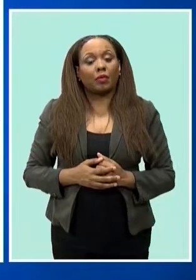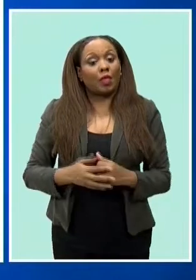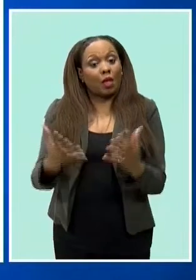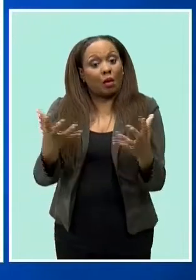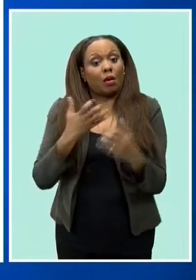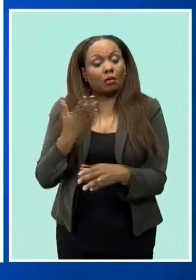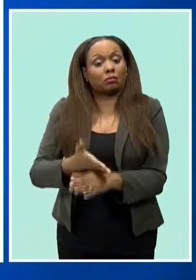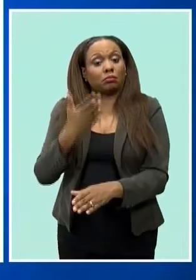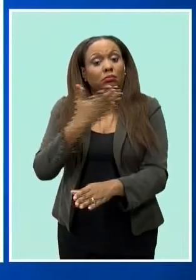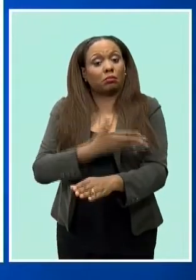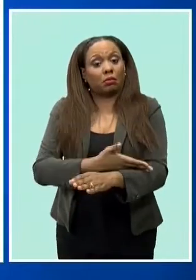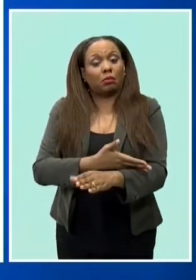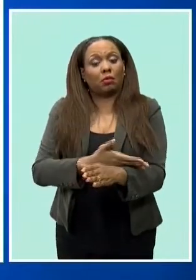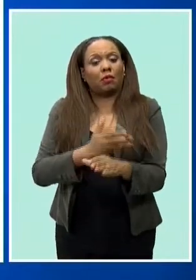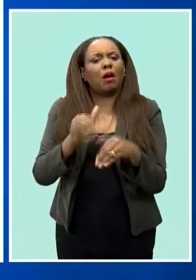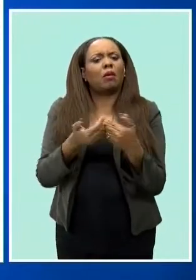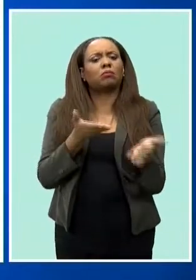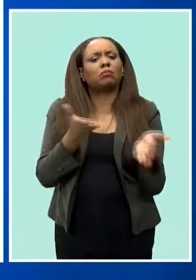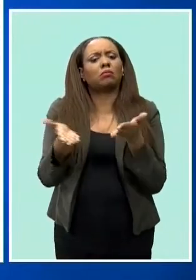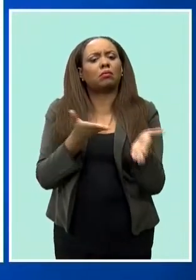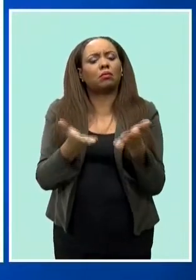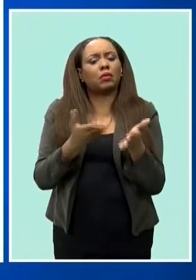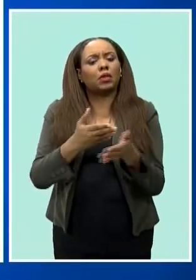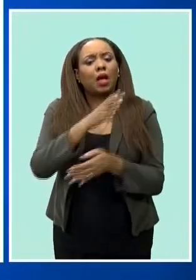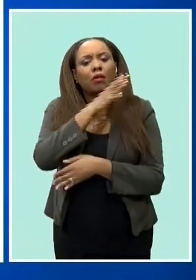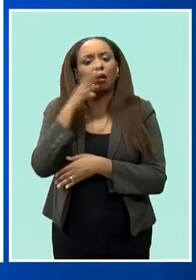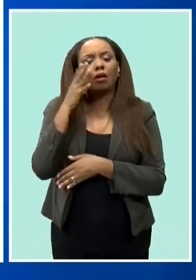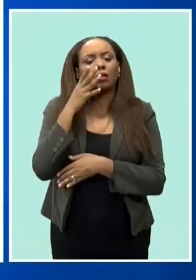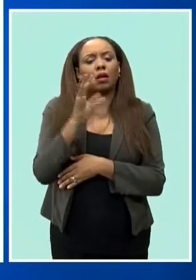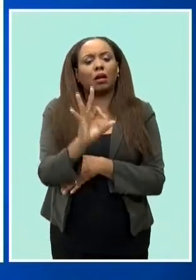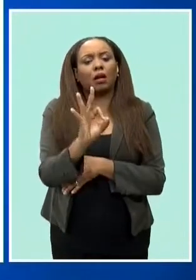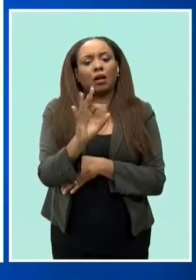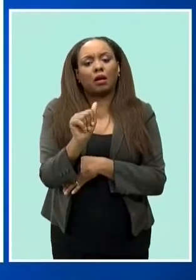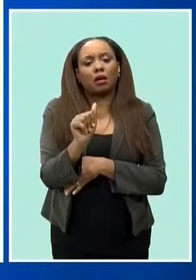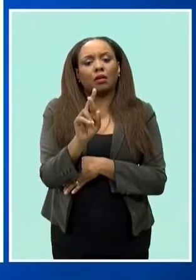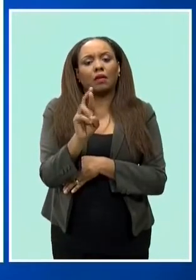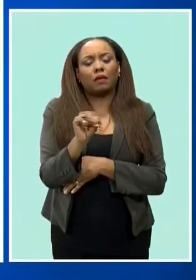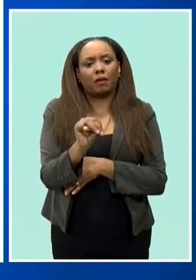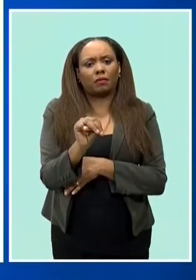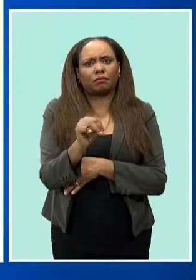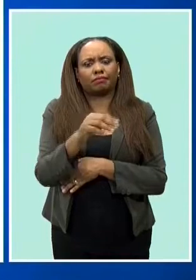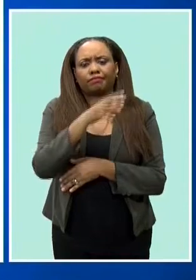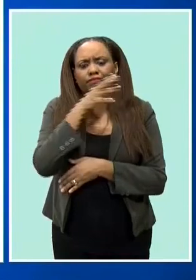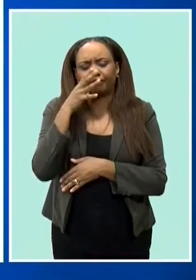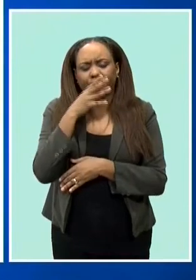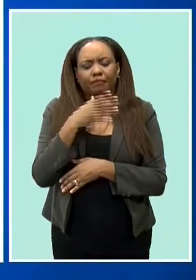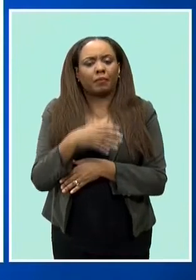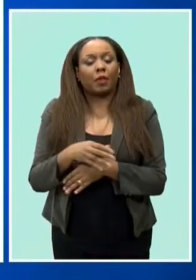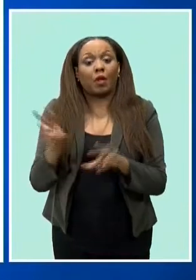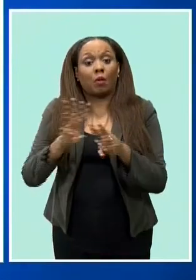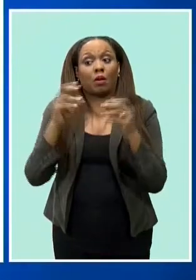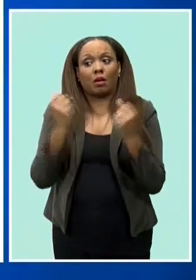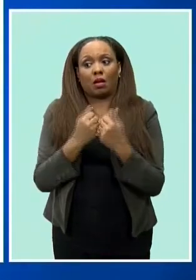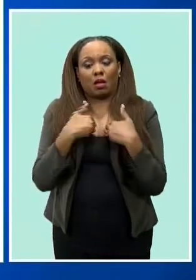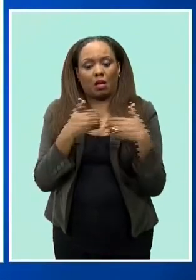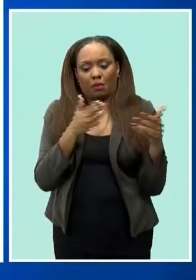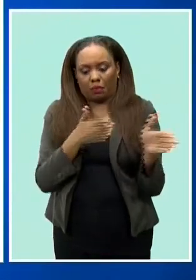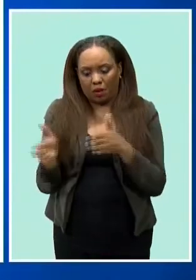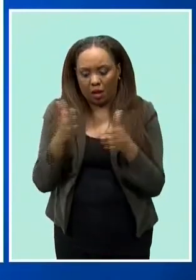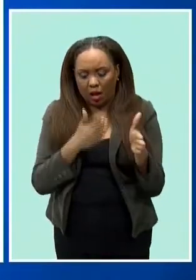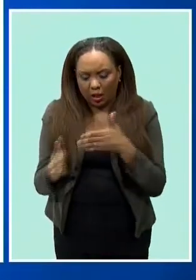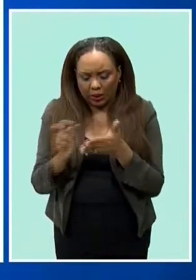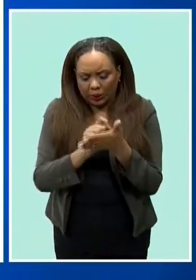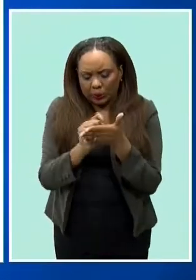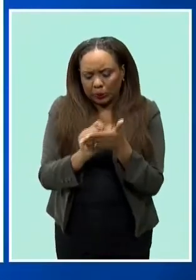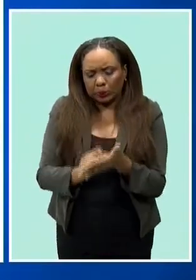the performance and delivery of services to the farming community and other stakeholders. During the workshop, the planning and monitoring processes of the ministry